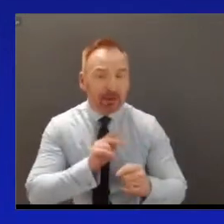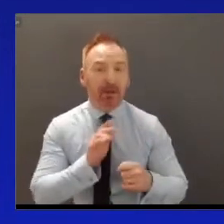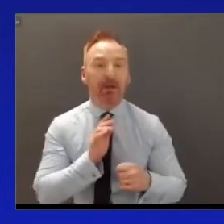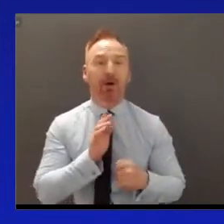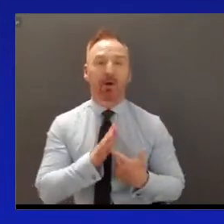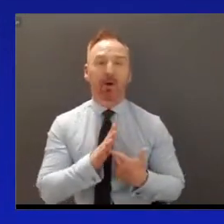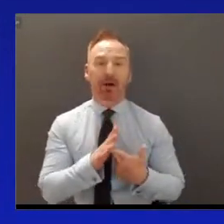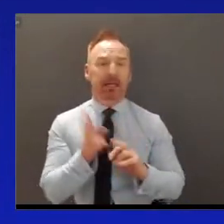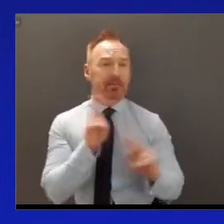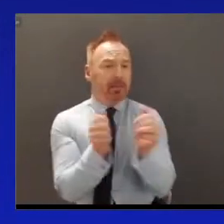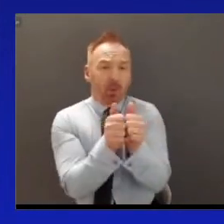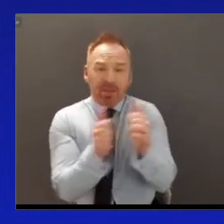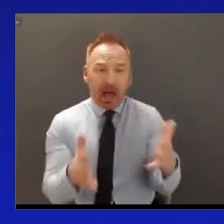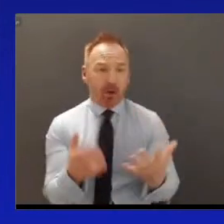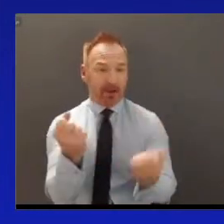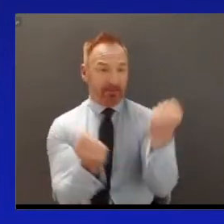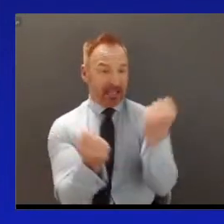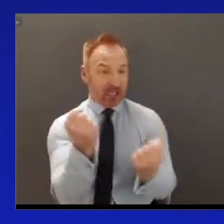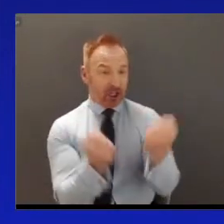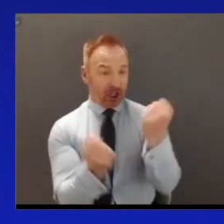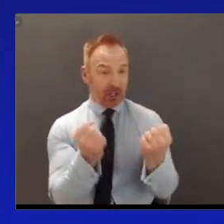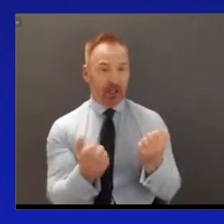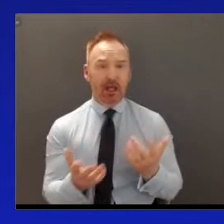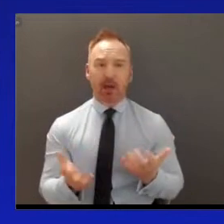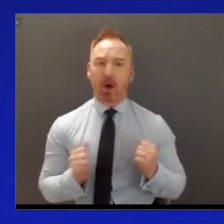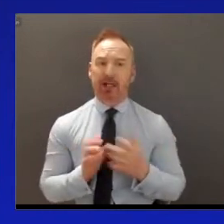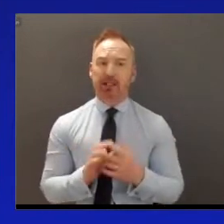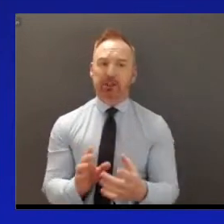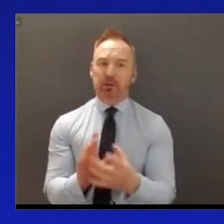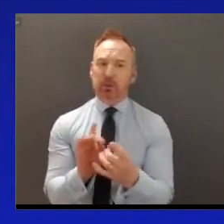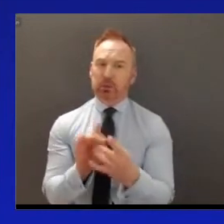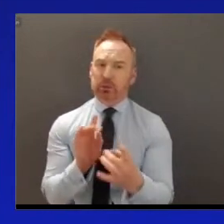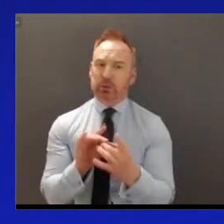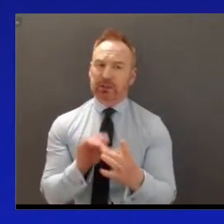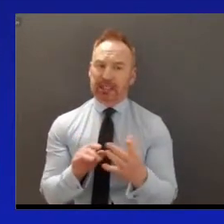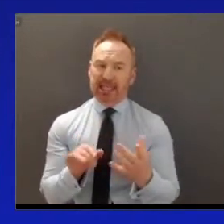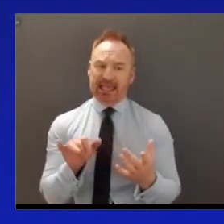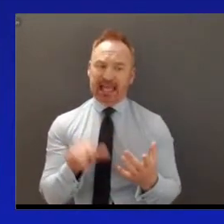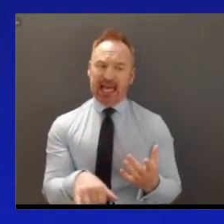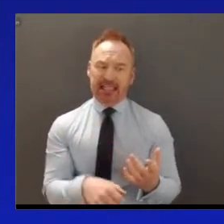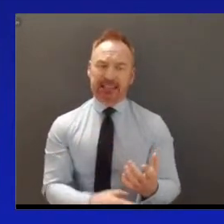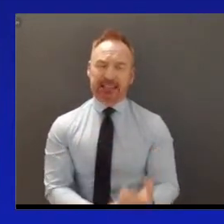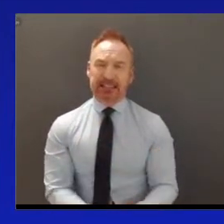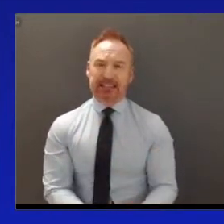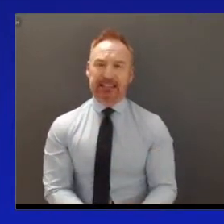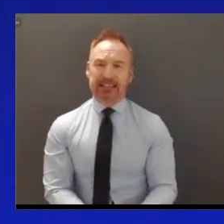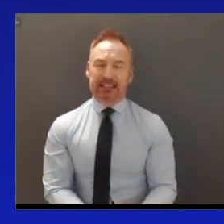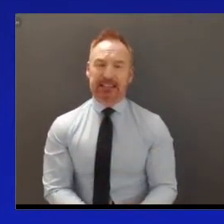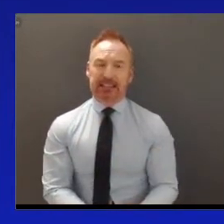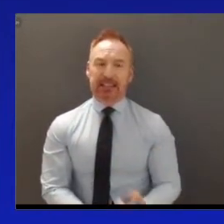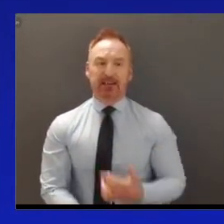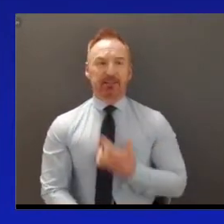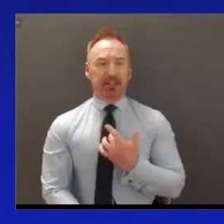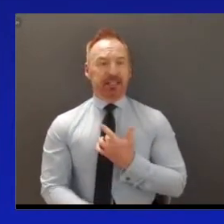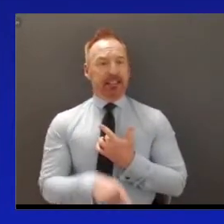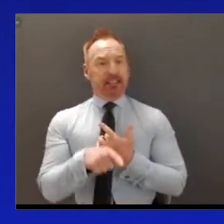I just want to reiterate that, so that it's not something that we are back here, asking